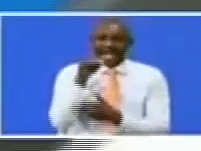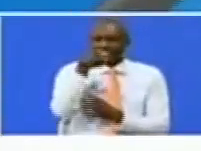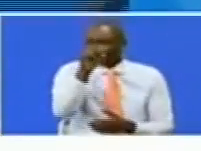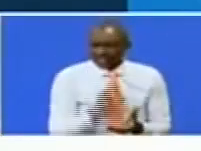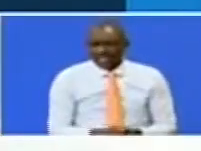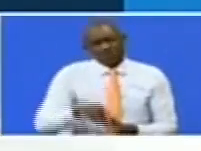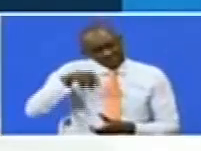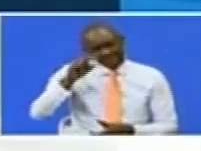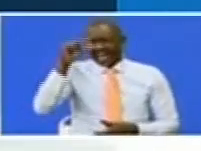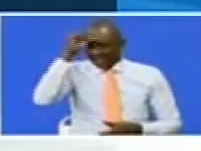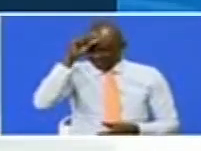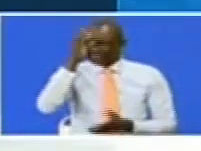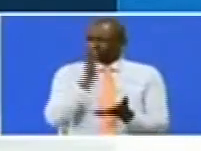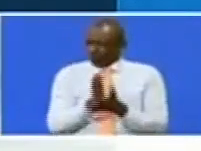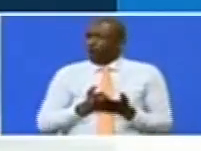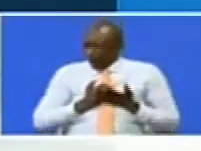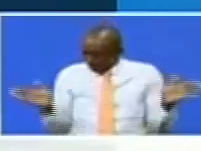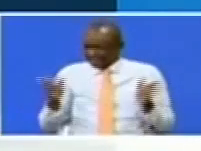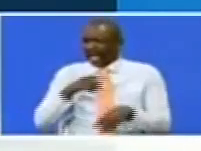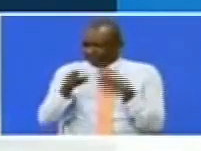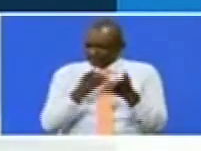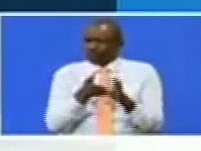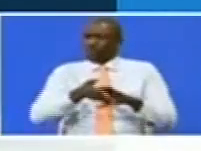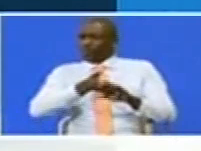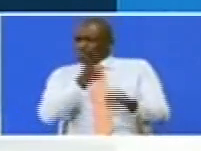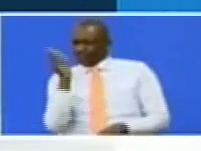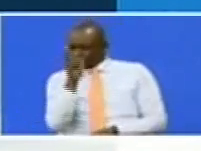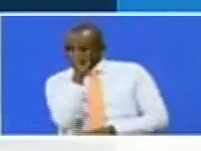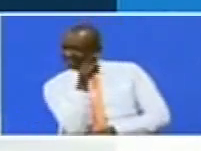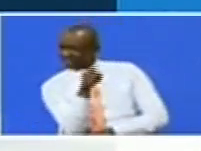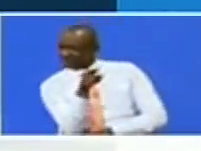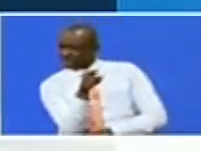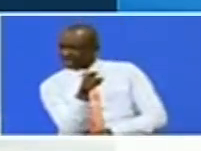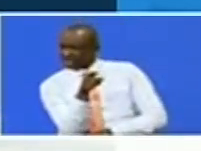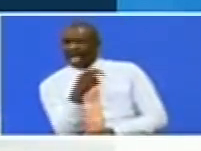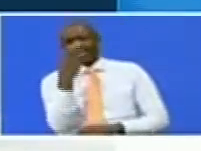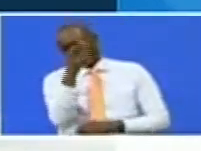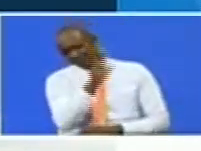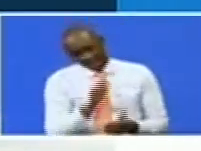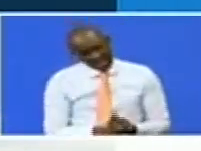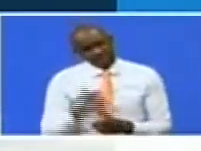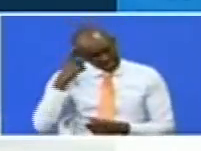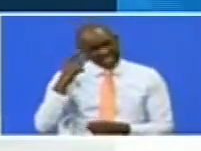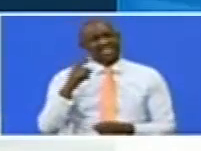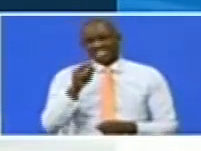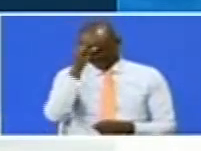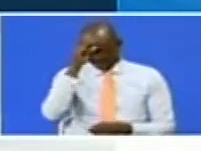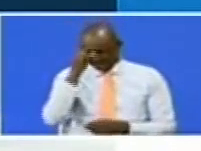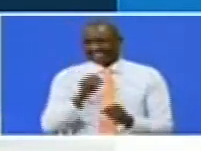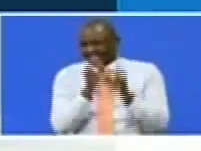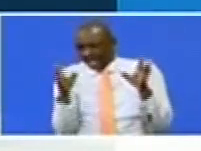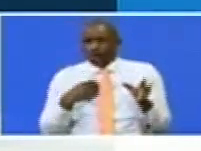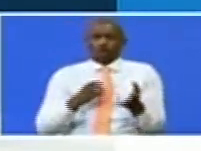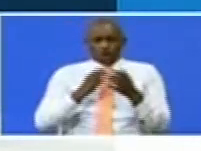you, is the government sincere about the withdrawal of Joho's security and gun? Is the government sincere about the